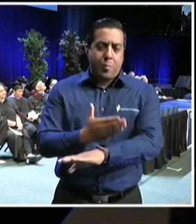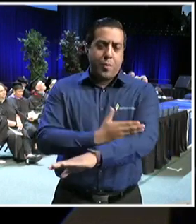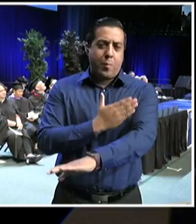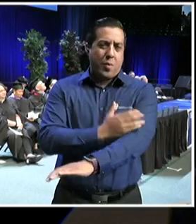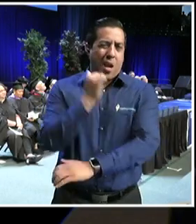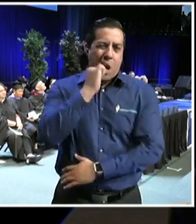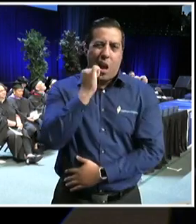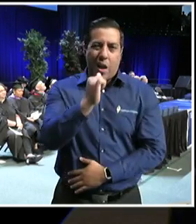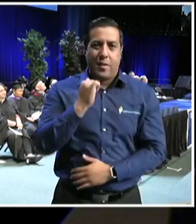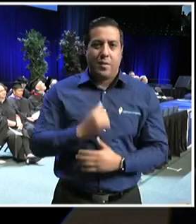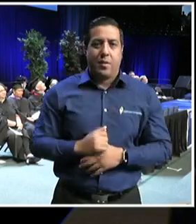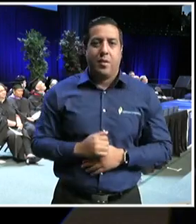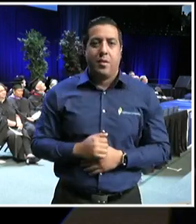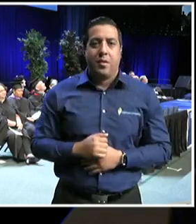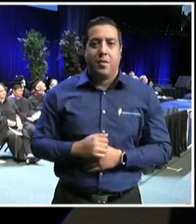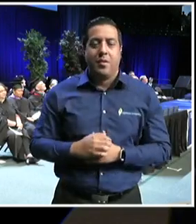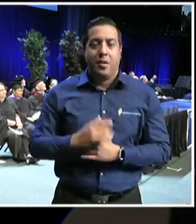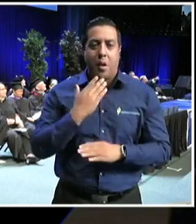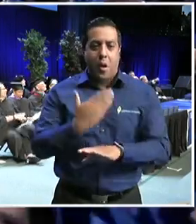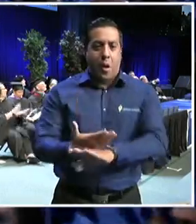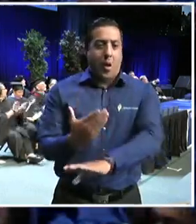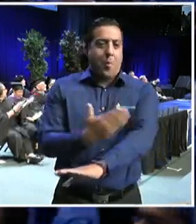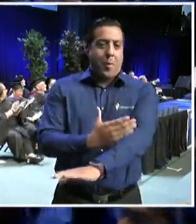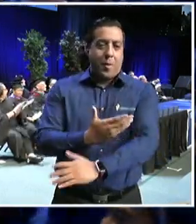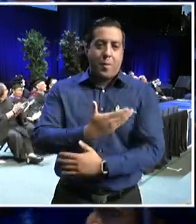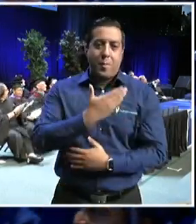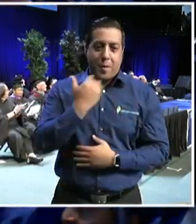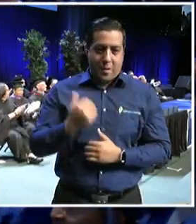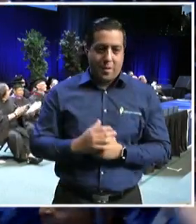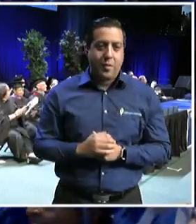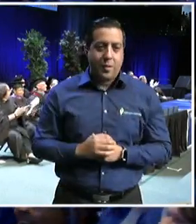day. Kaizen!